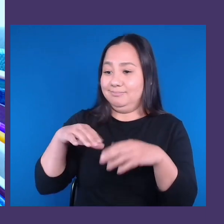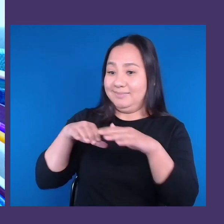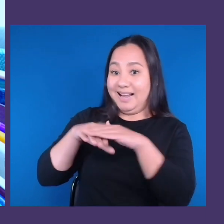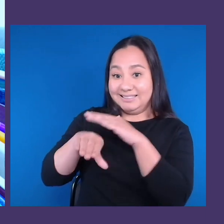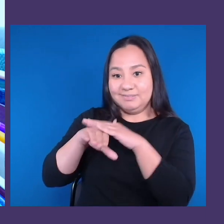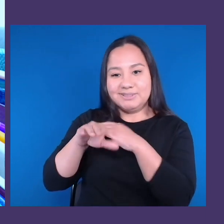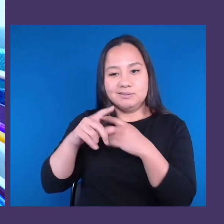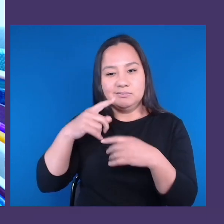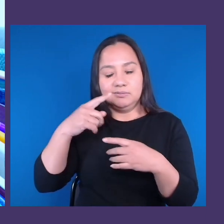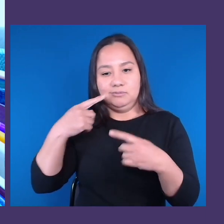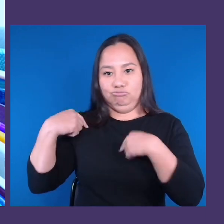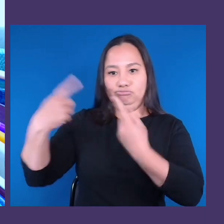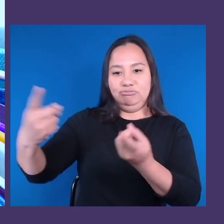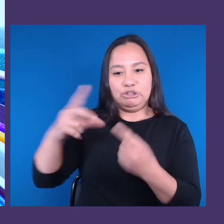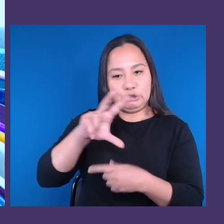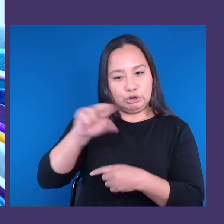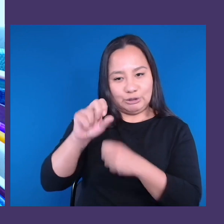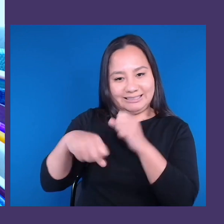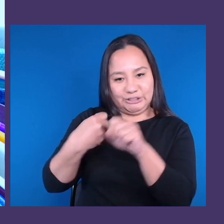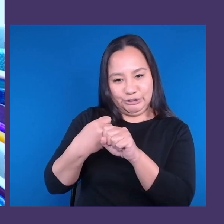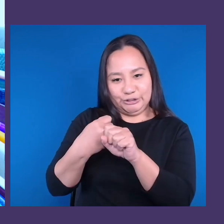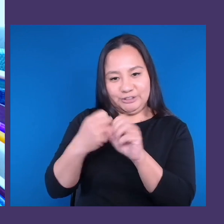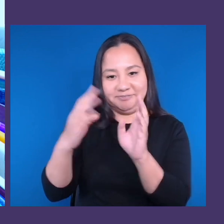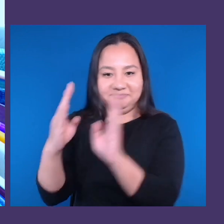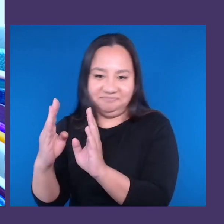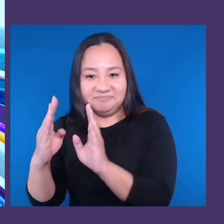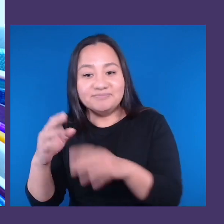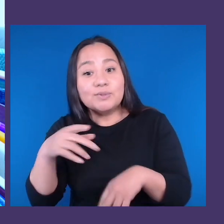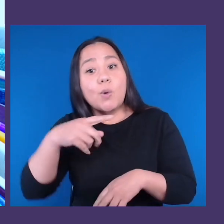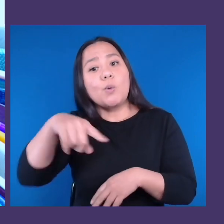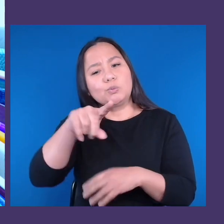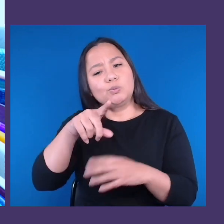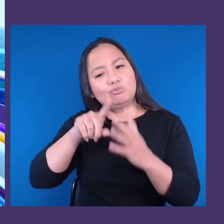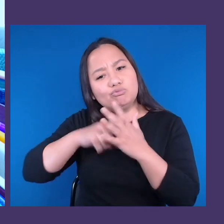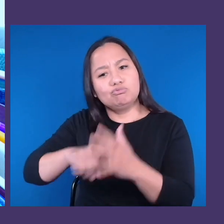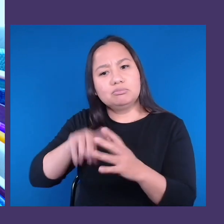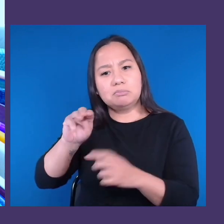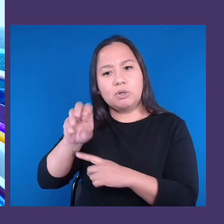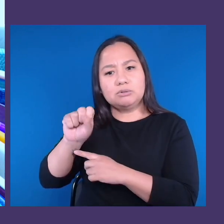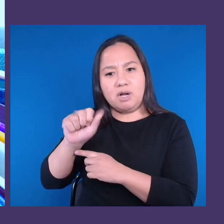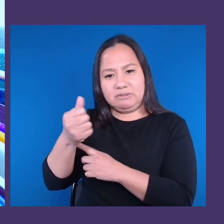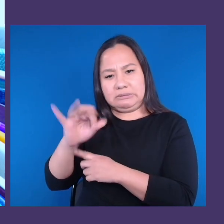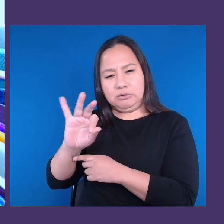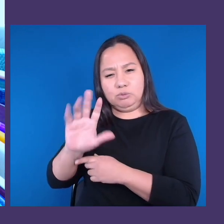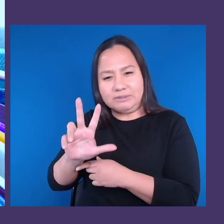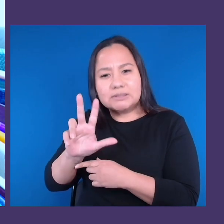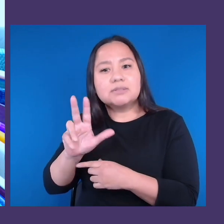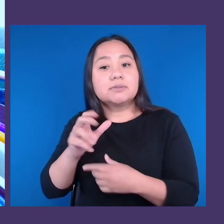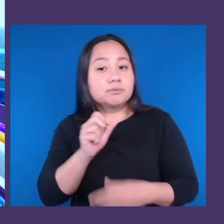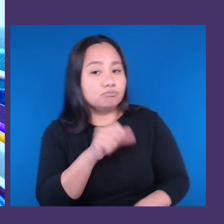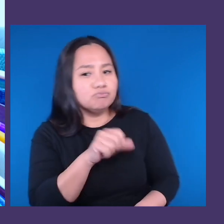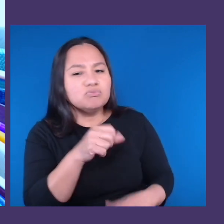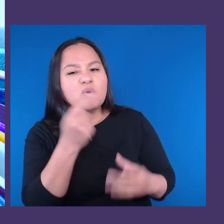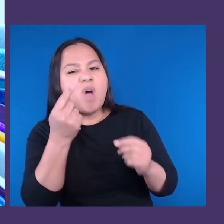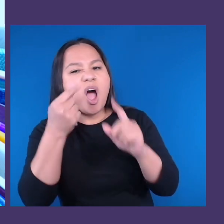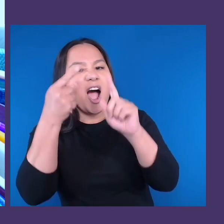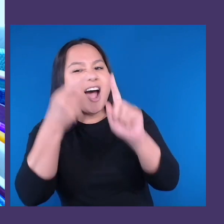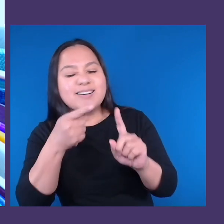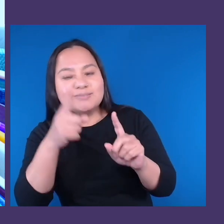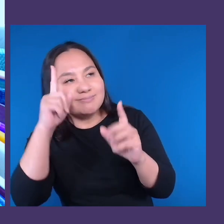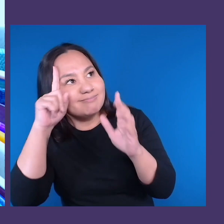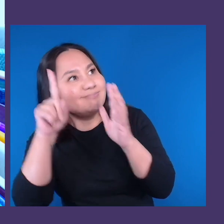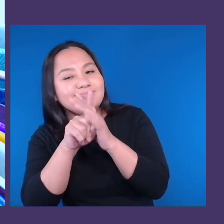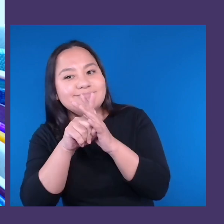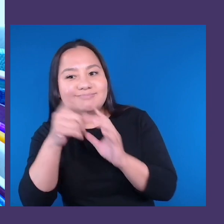here at Microsoft in 1993. Yep. What are some milestones that come to mind for you when you think about accessibility and the